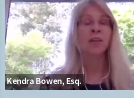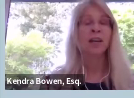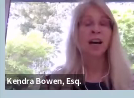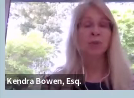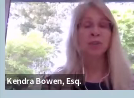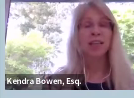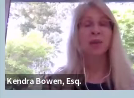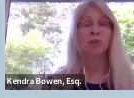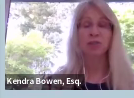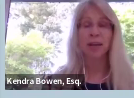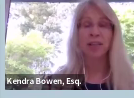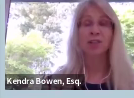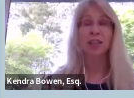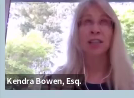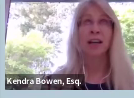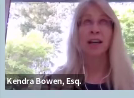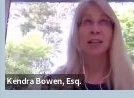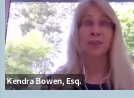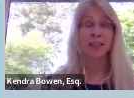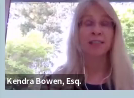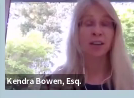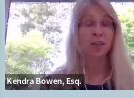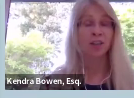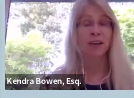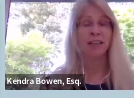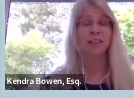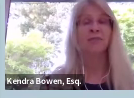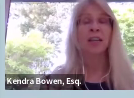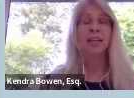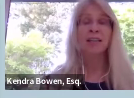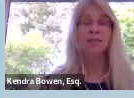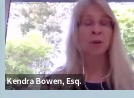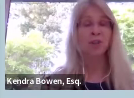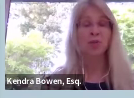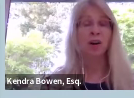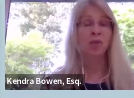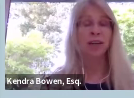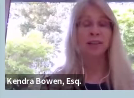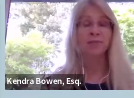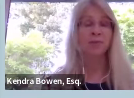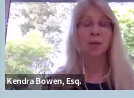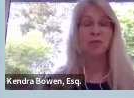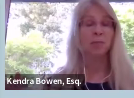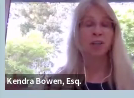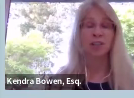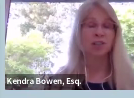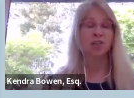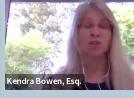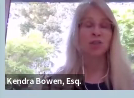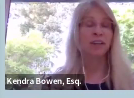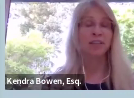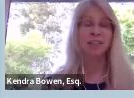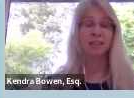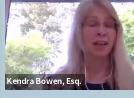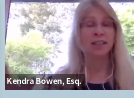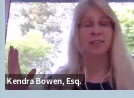it. I will say with respect to the advanced healthcare directive, if some of you are with some of the bigger